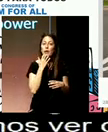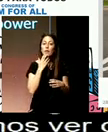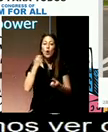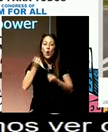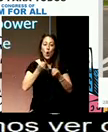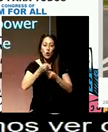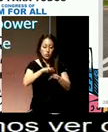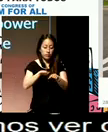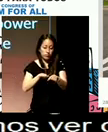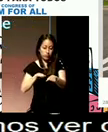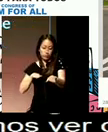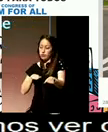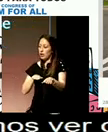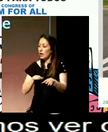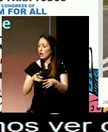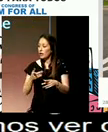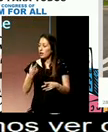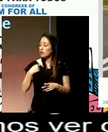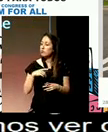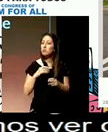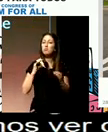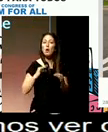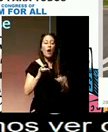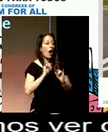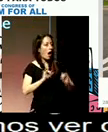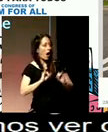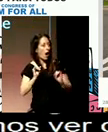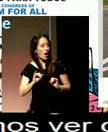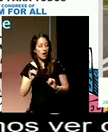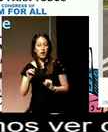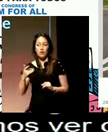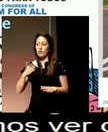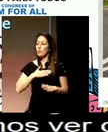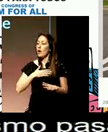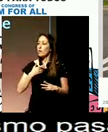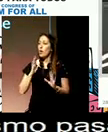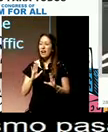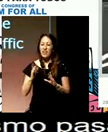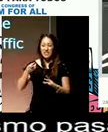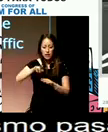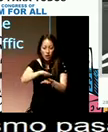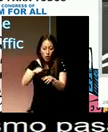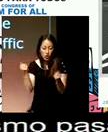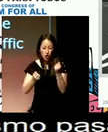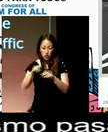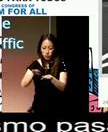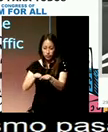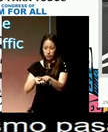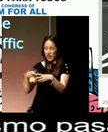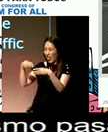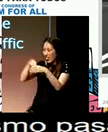power or with traffic. Yes, we are used to